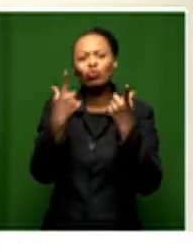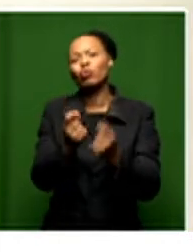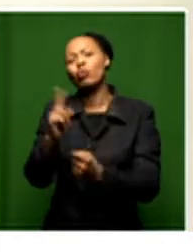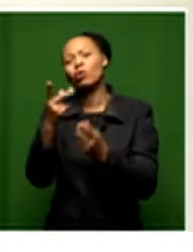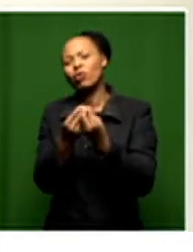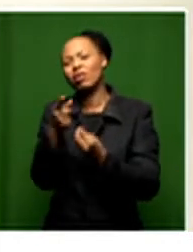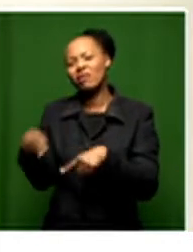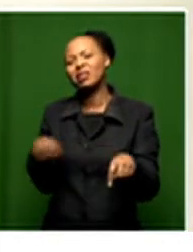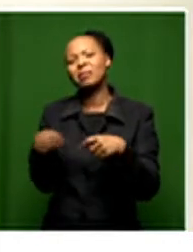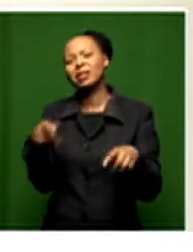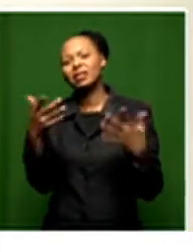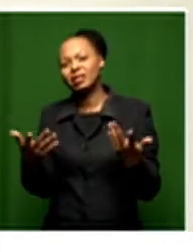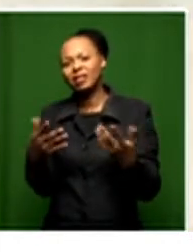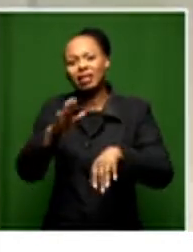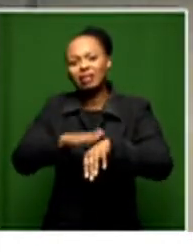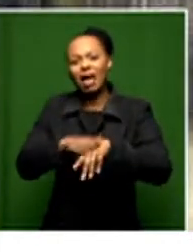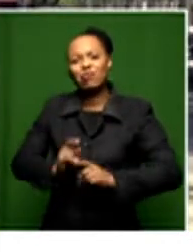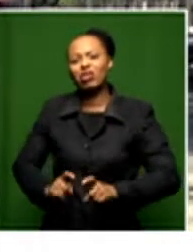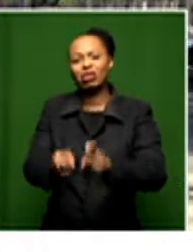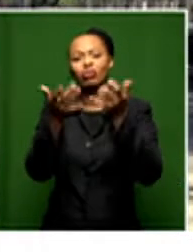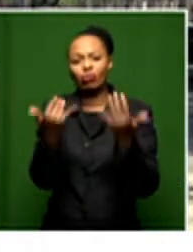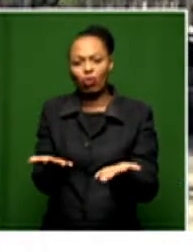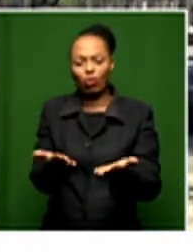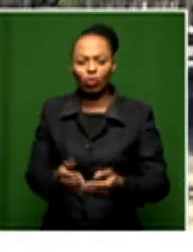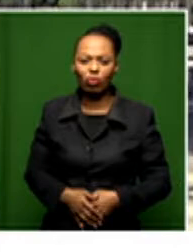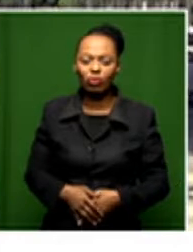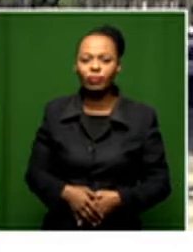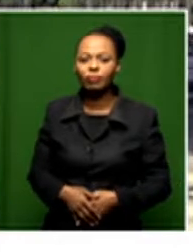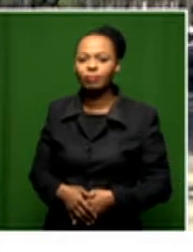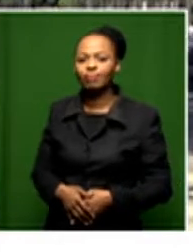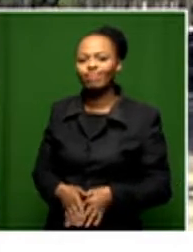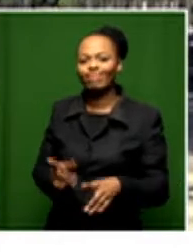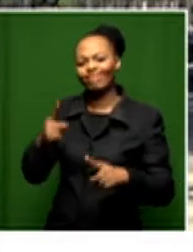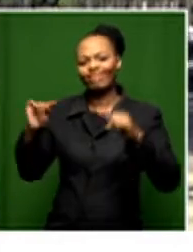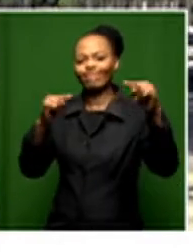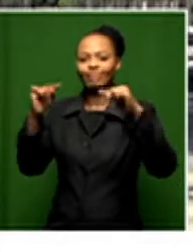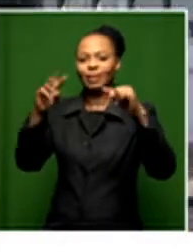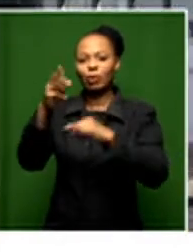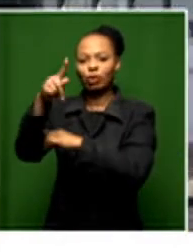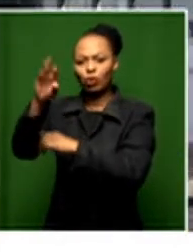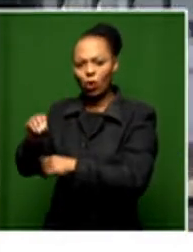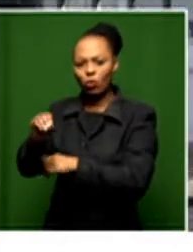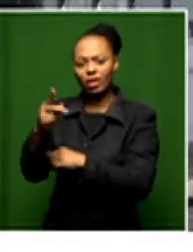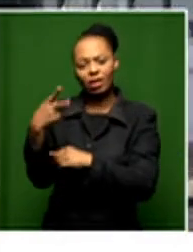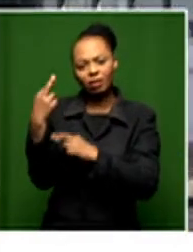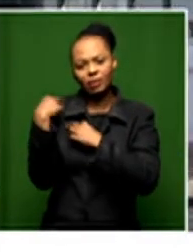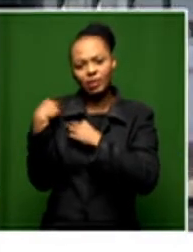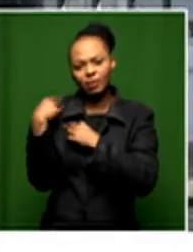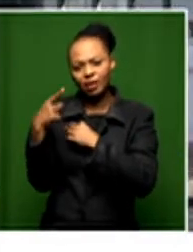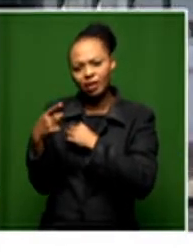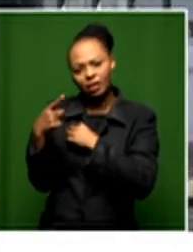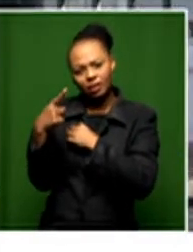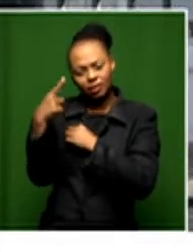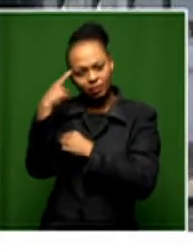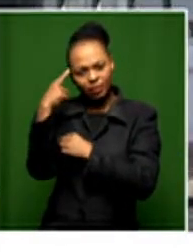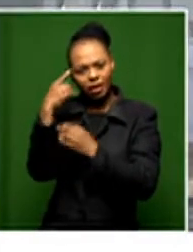these flexibilities in these times of urgency. A lack of consensus at the WTO could be the swift death knell to efforts